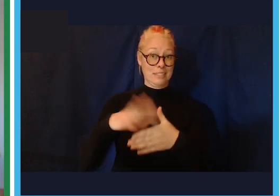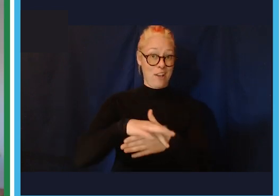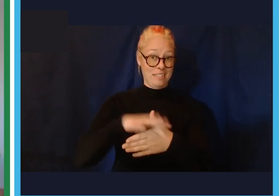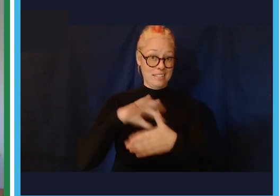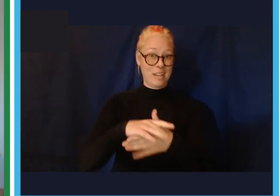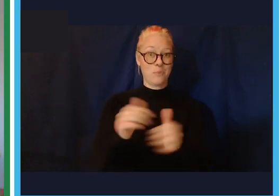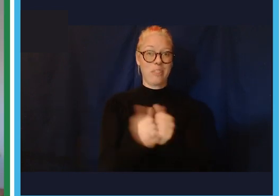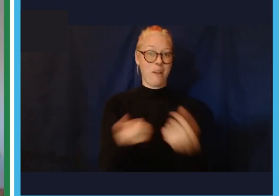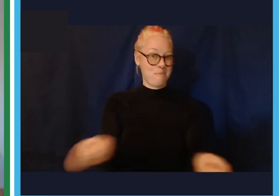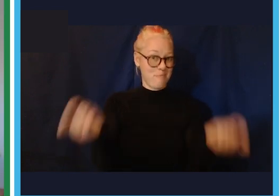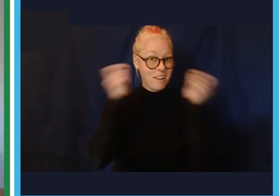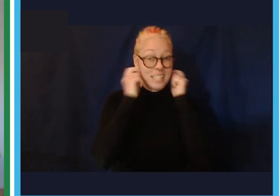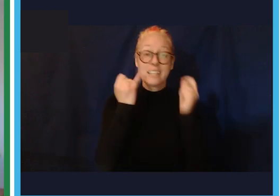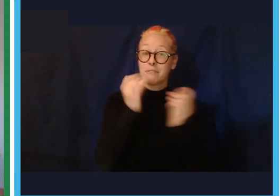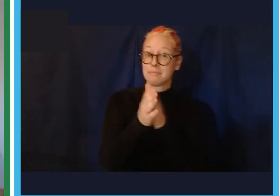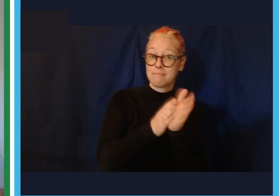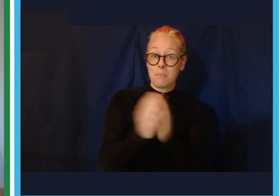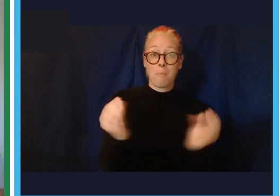at